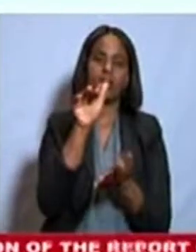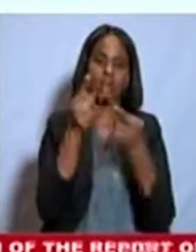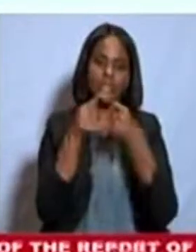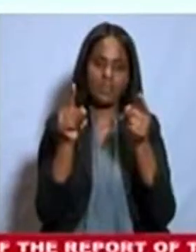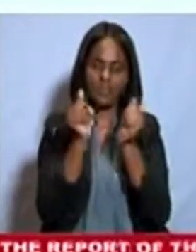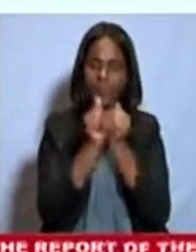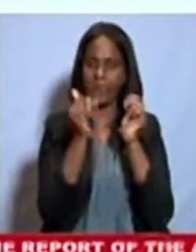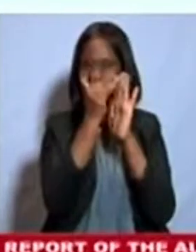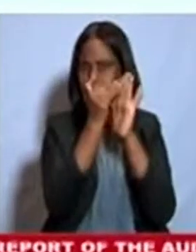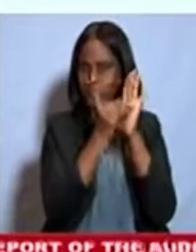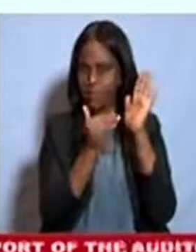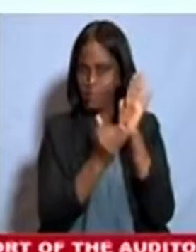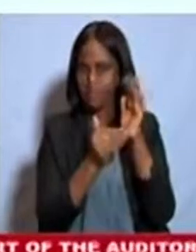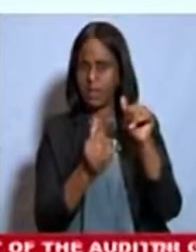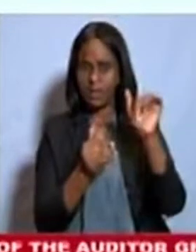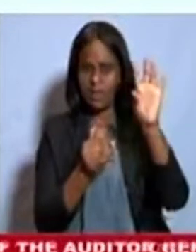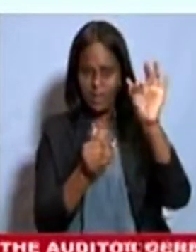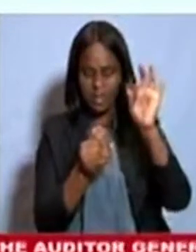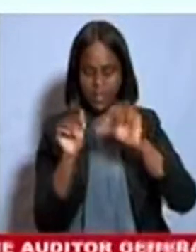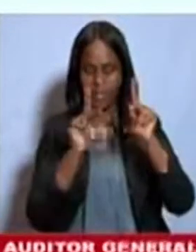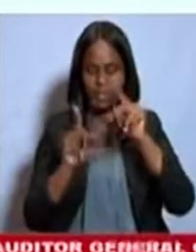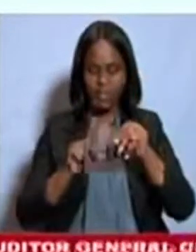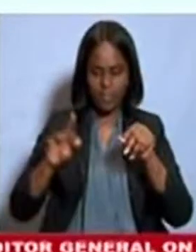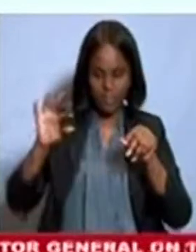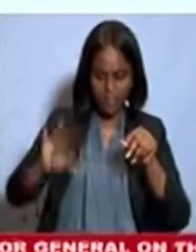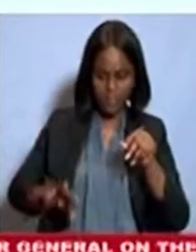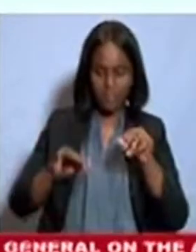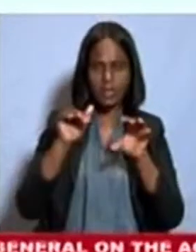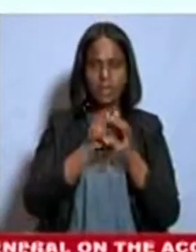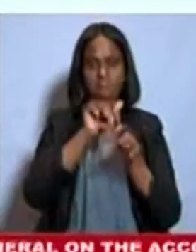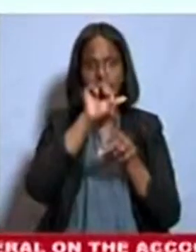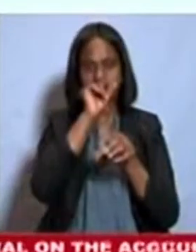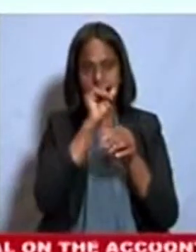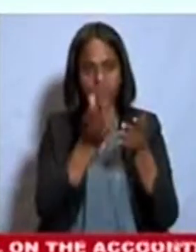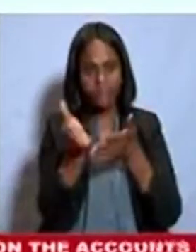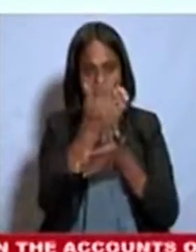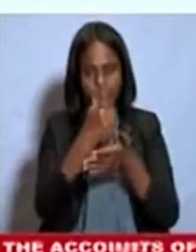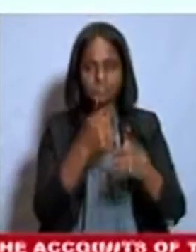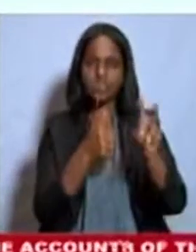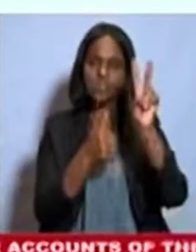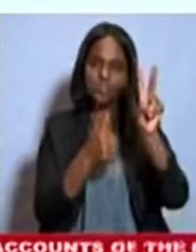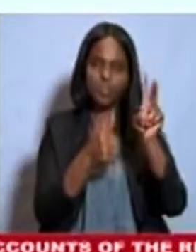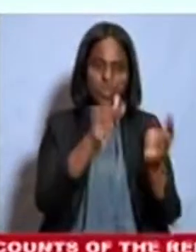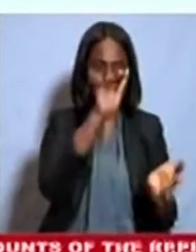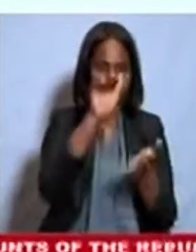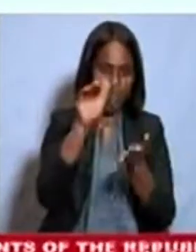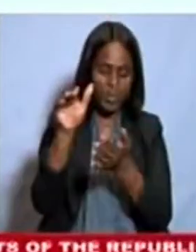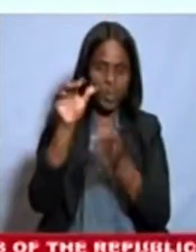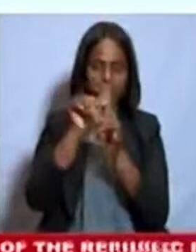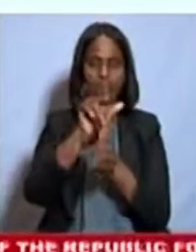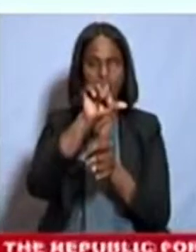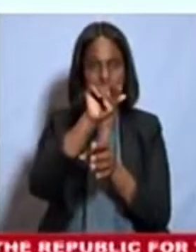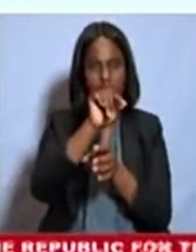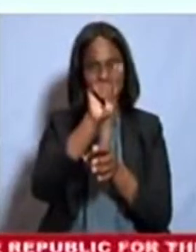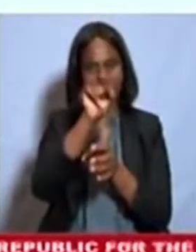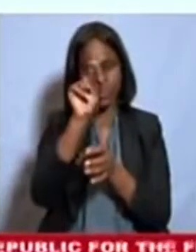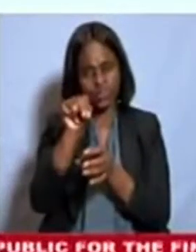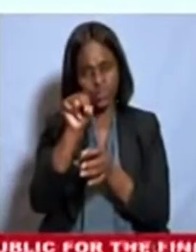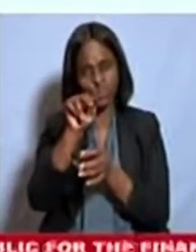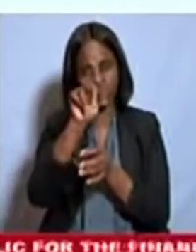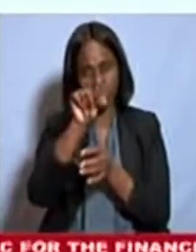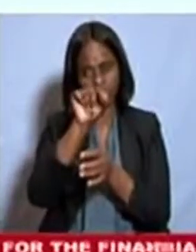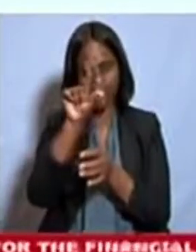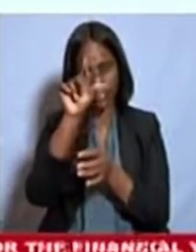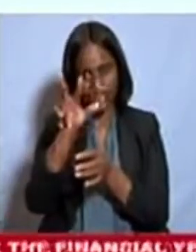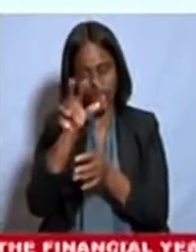the guideline, 19 beneficiaries in Livingstone District collected 2 packs each in the 2022-2023 farming